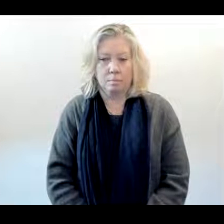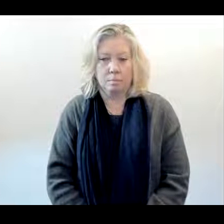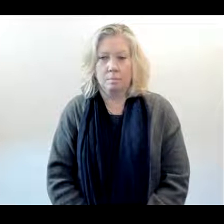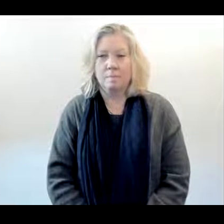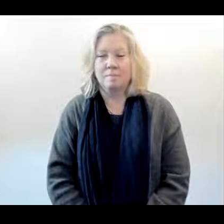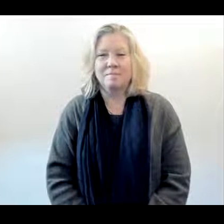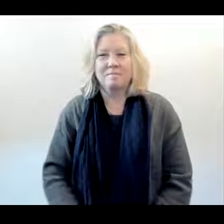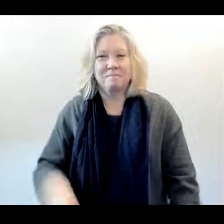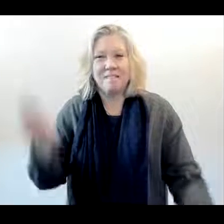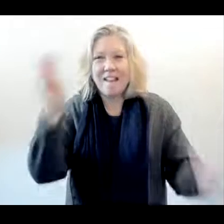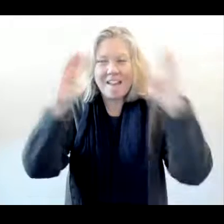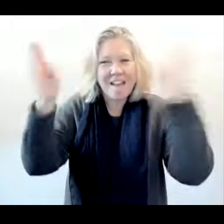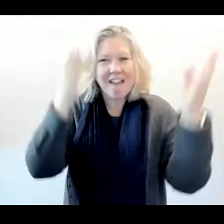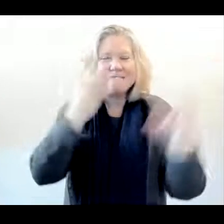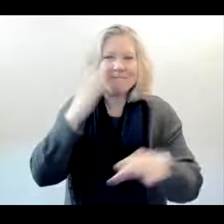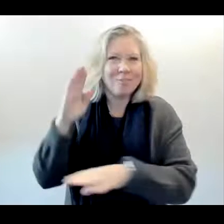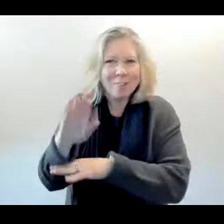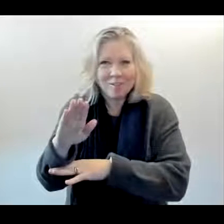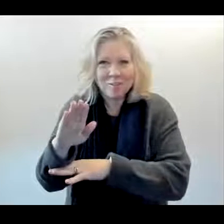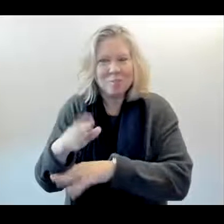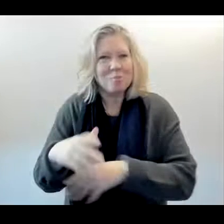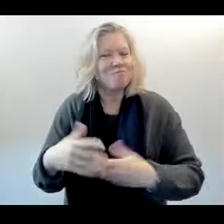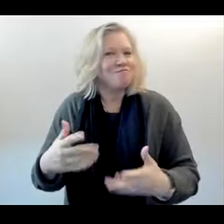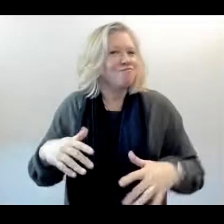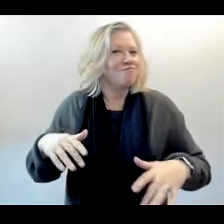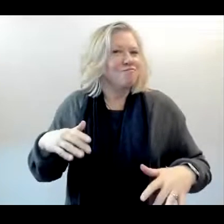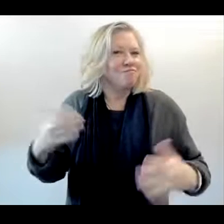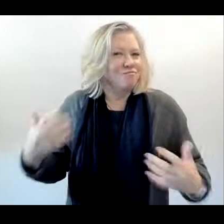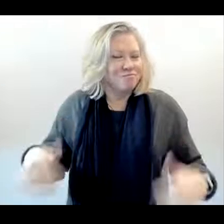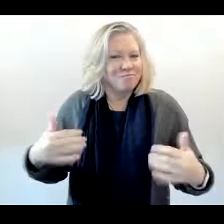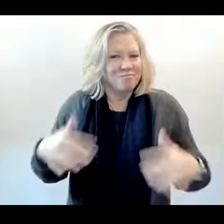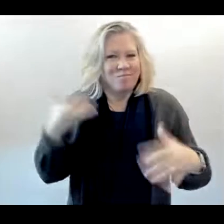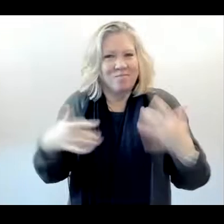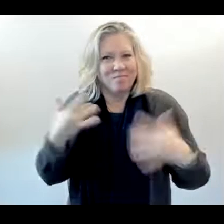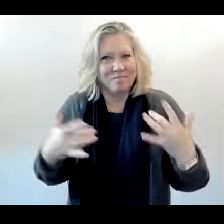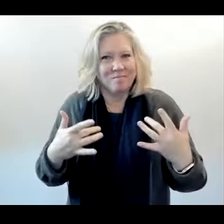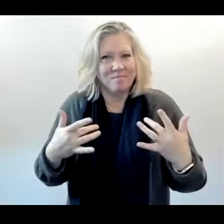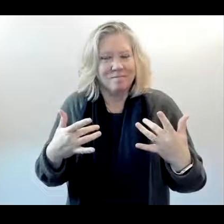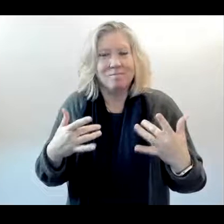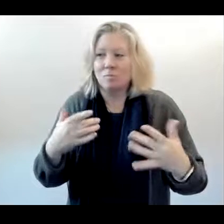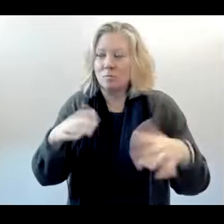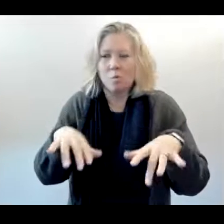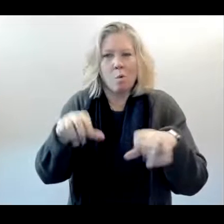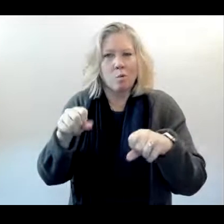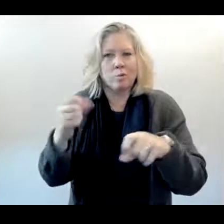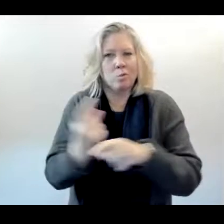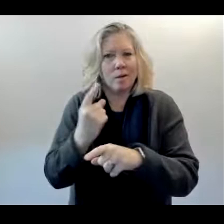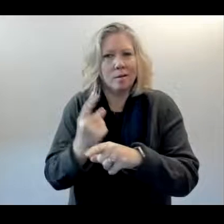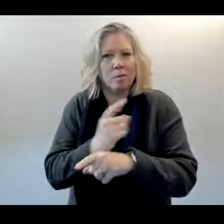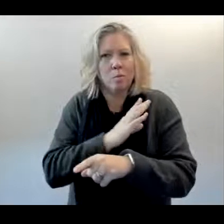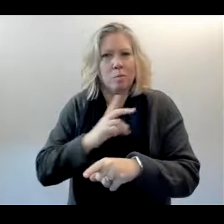Good afternoon. We are so excited to be able to present today our regular board meeting for December